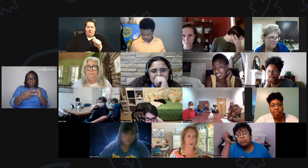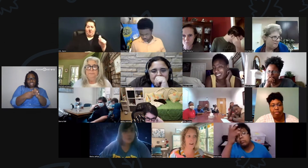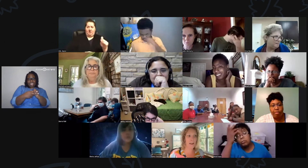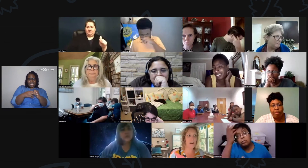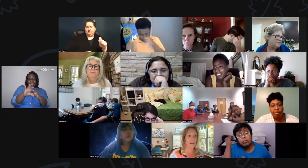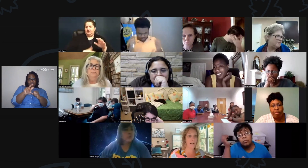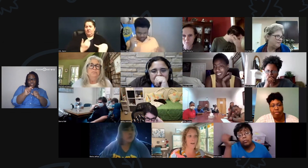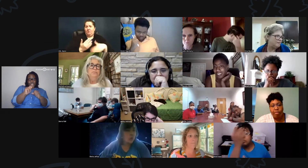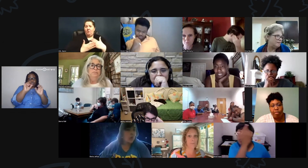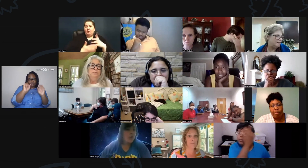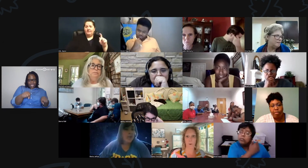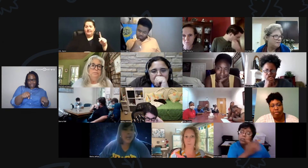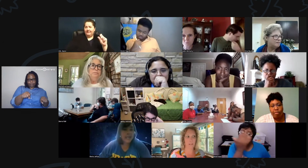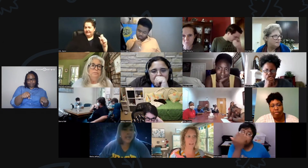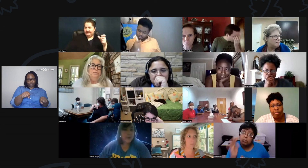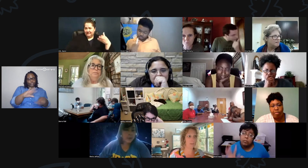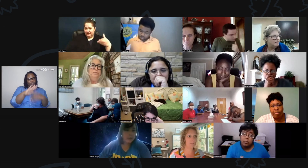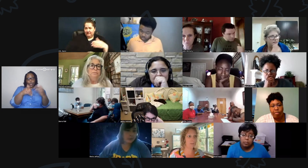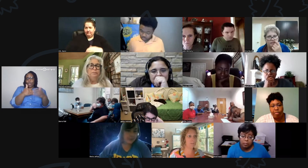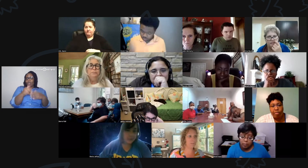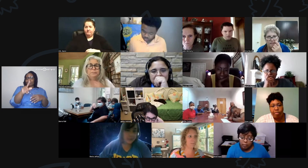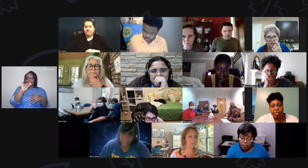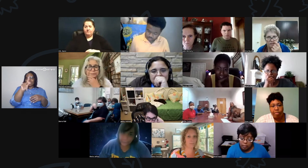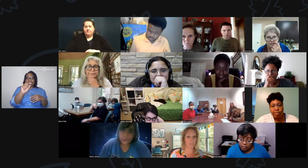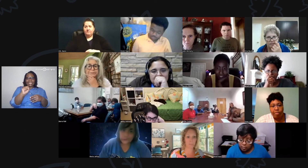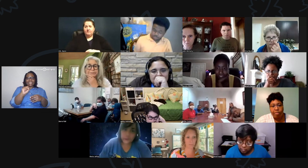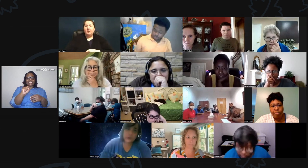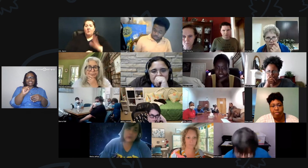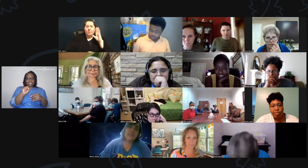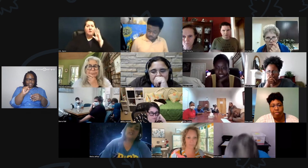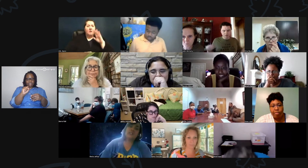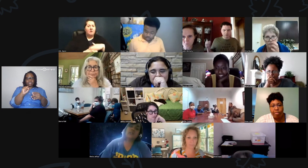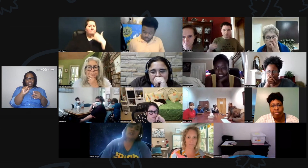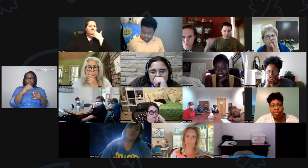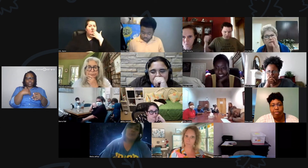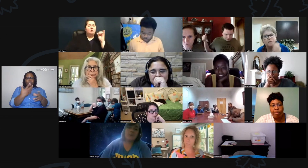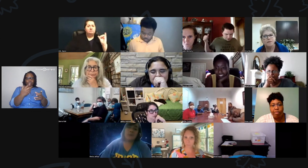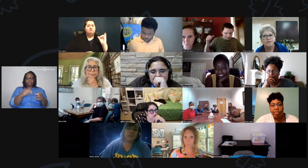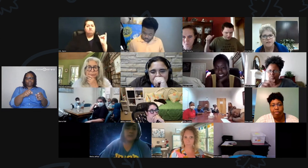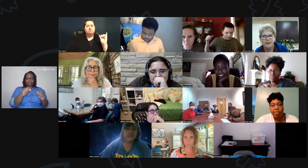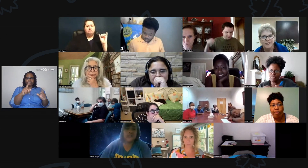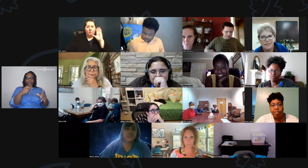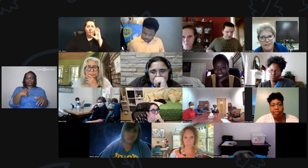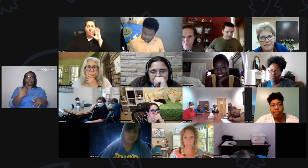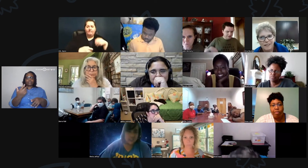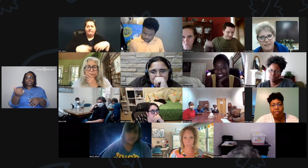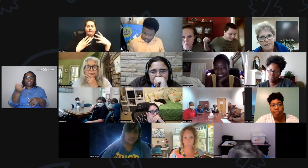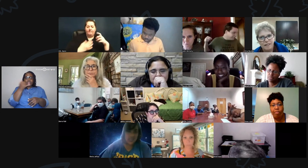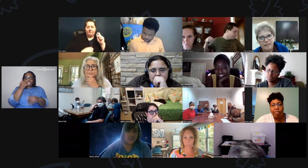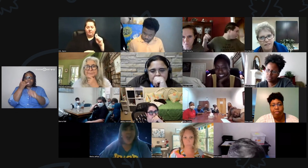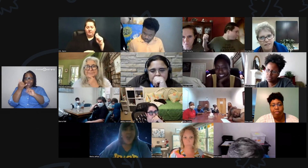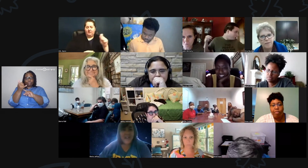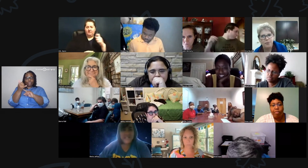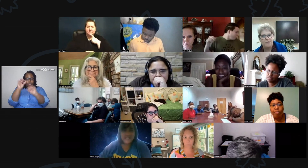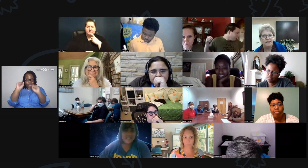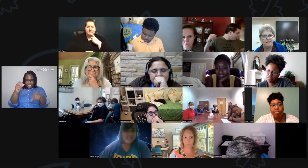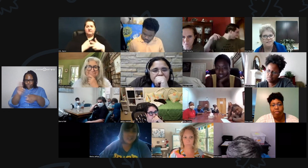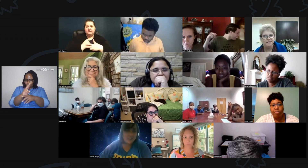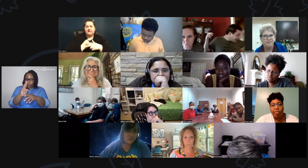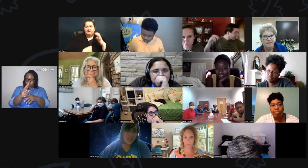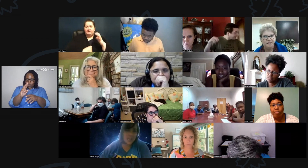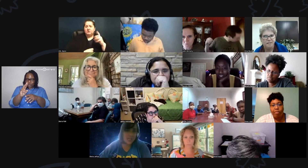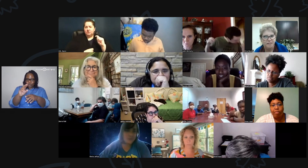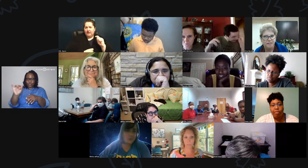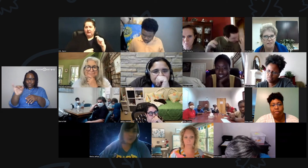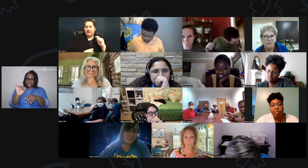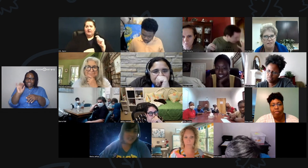there. So hopefully that. And it will do it on the phone too. It's gonna pop up the 3 dots. You save chat. I did that